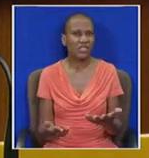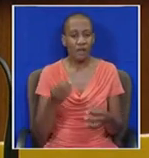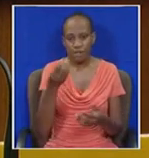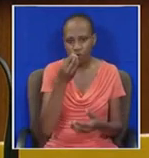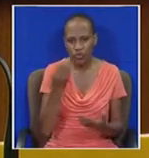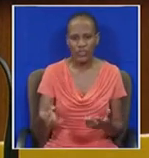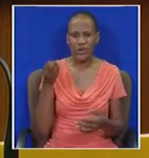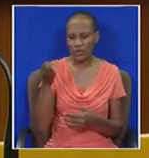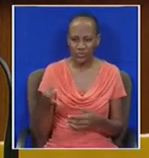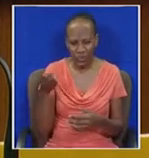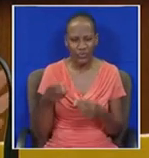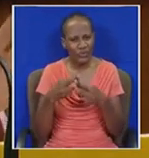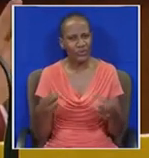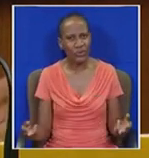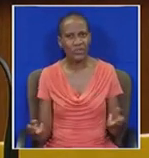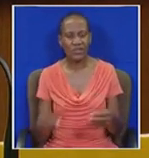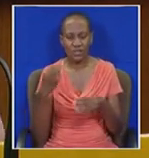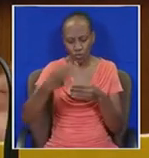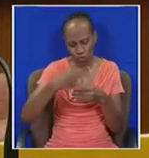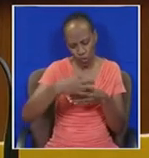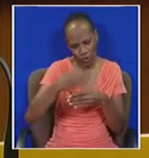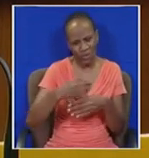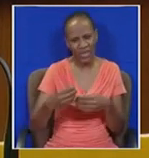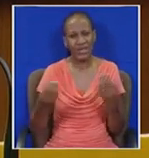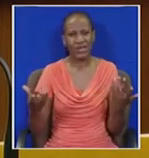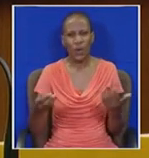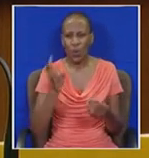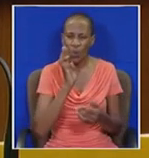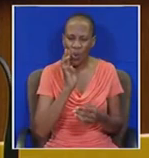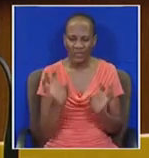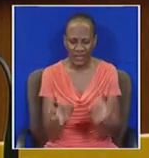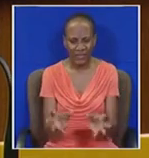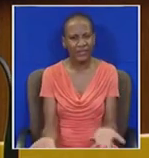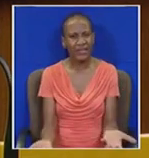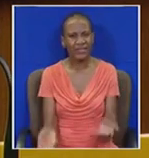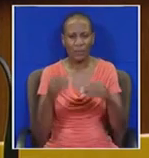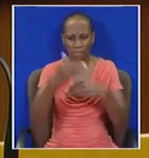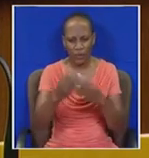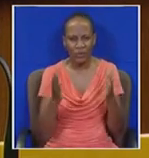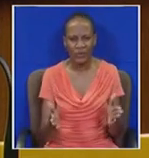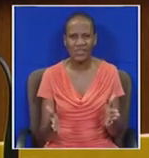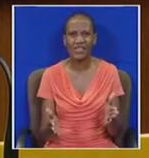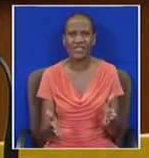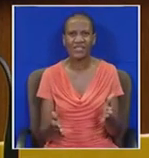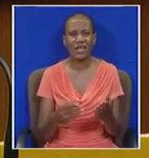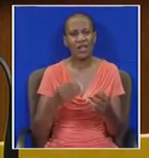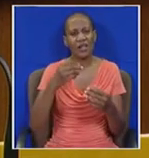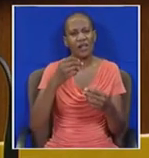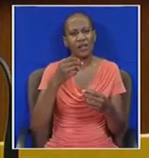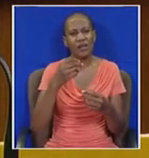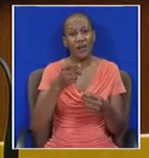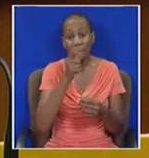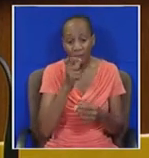vegetables, rail rolling stock, textiles, clothing, solar water heaters, set-top boxes, certain pharmaceutical